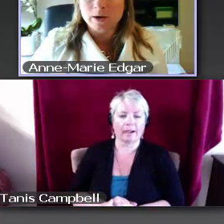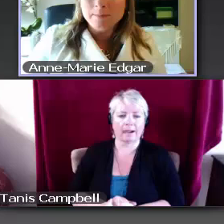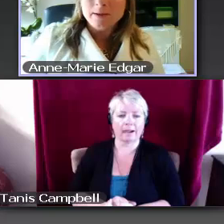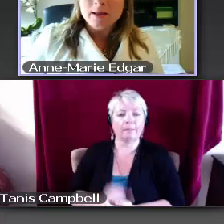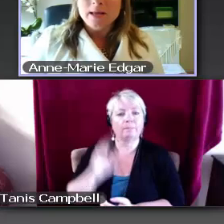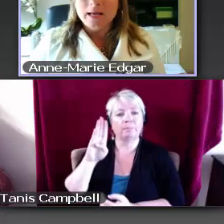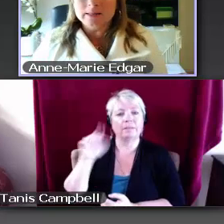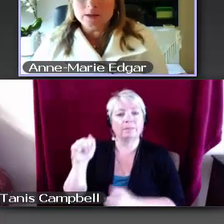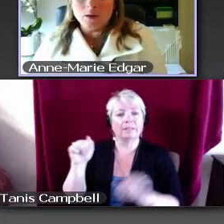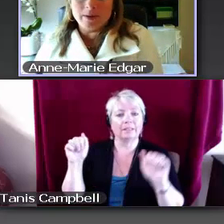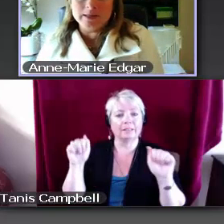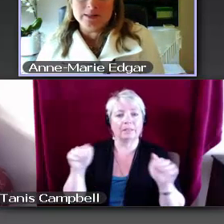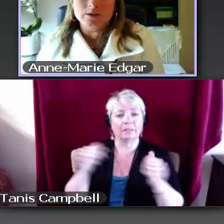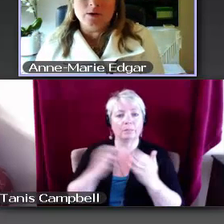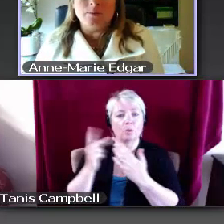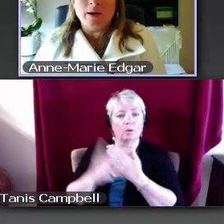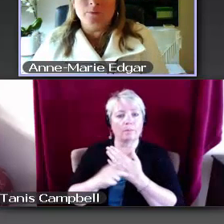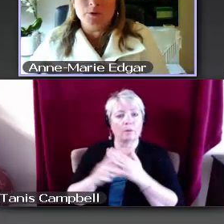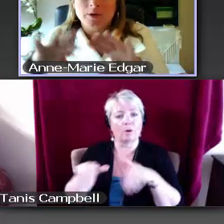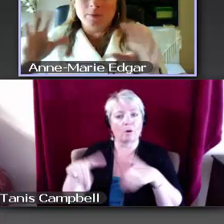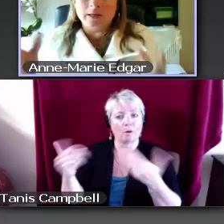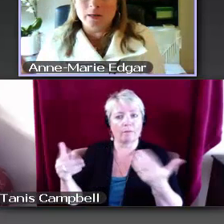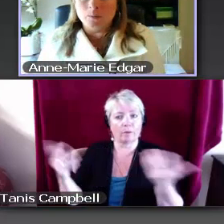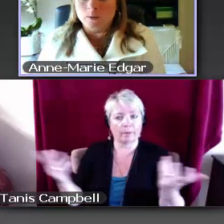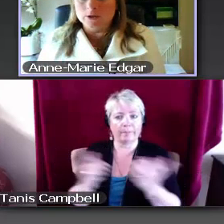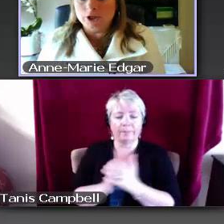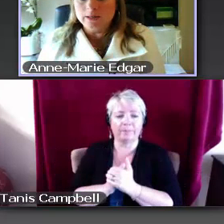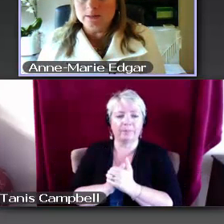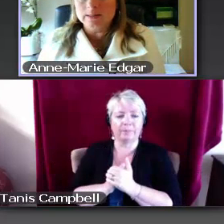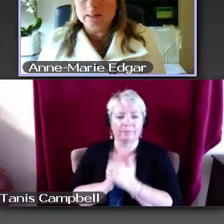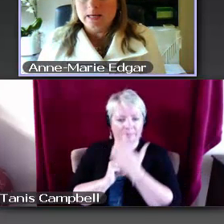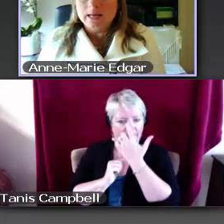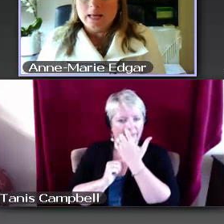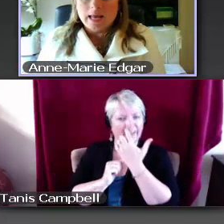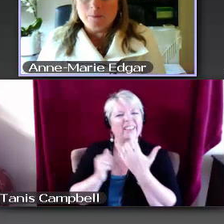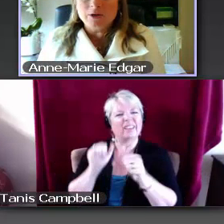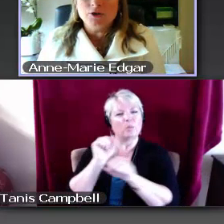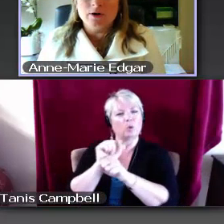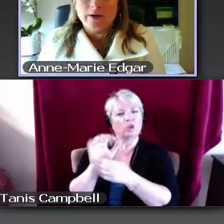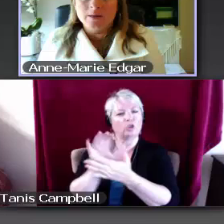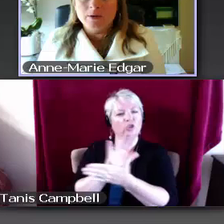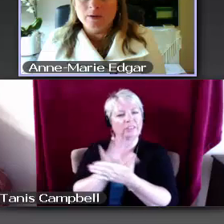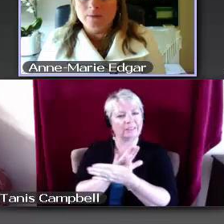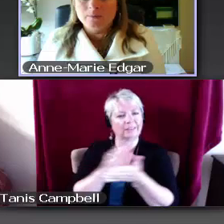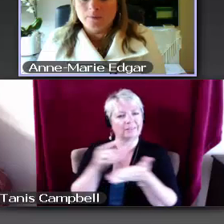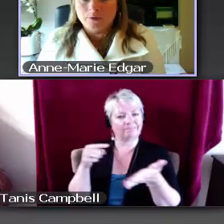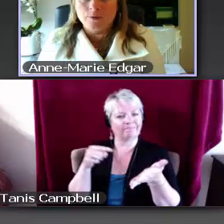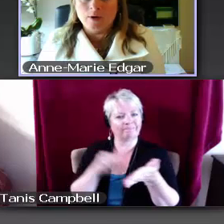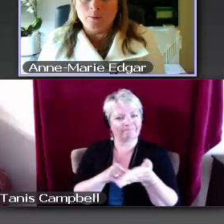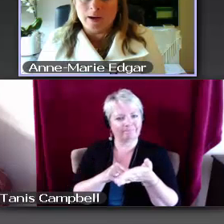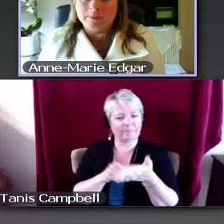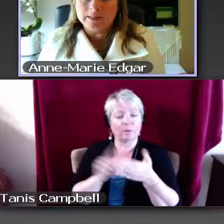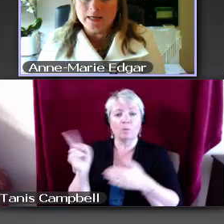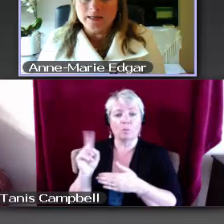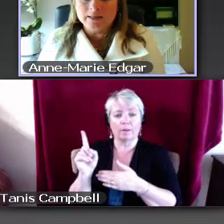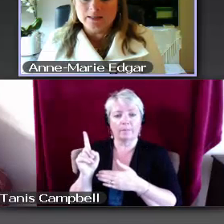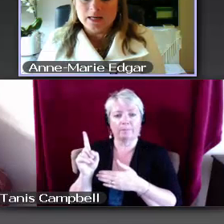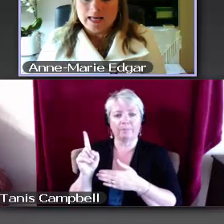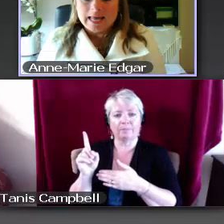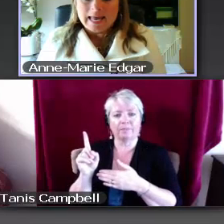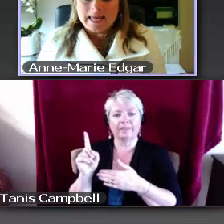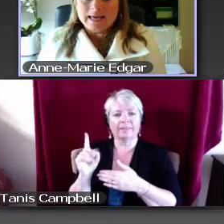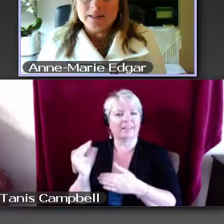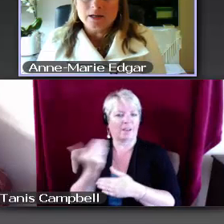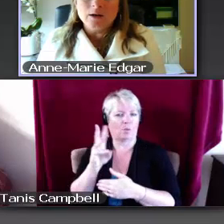Abilities program, it's all based around completing worksheets, which are available through our